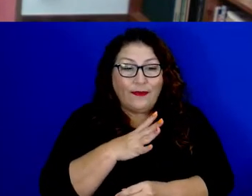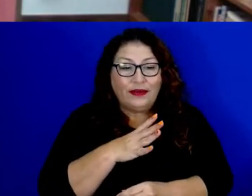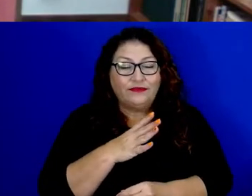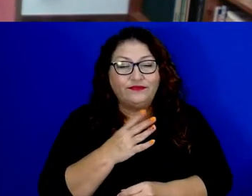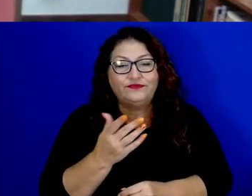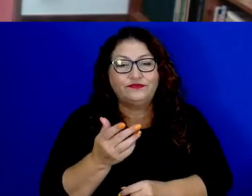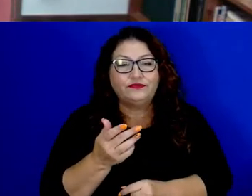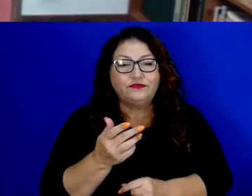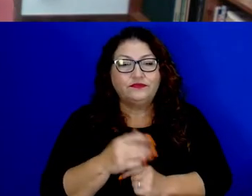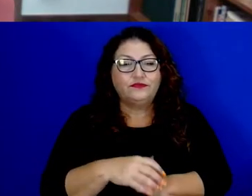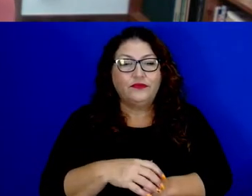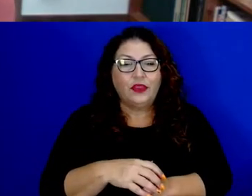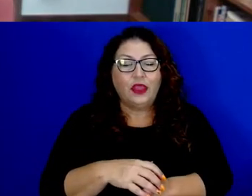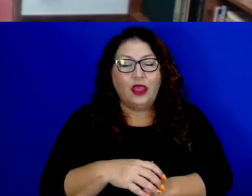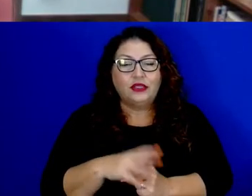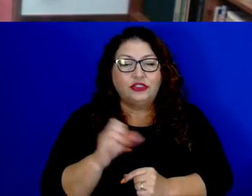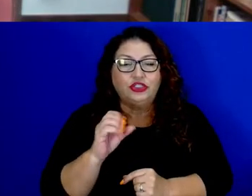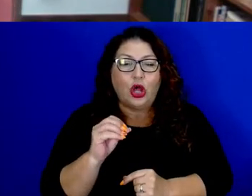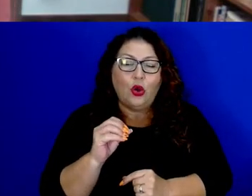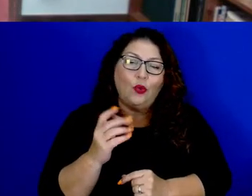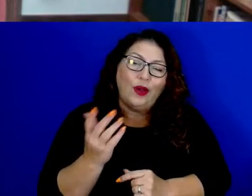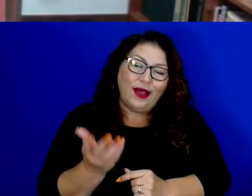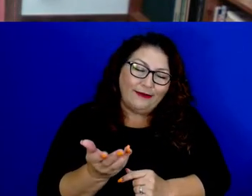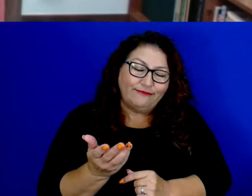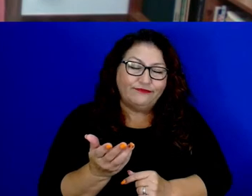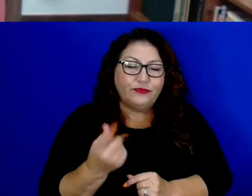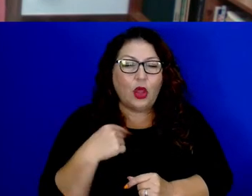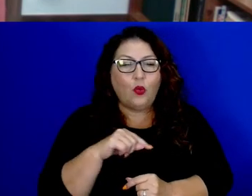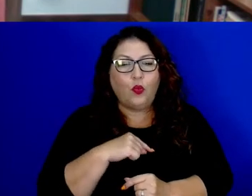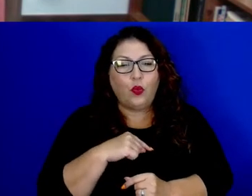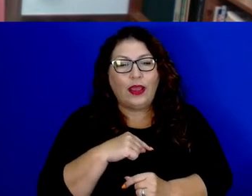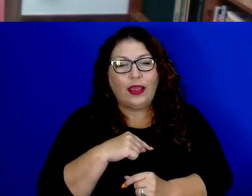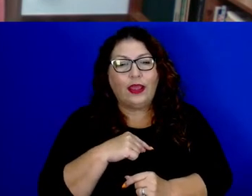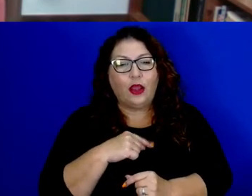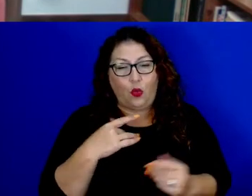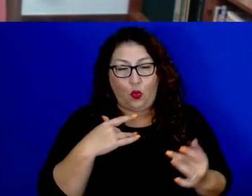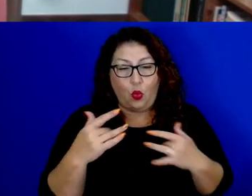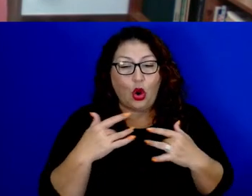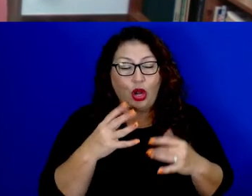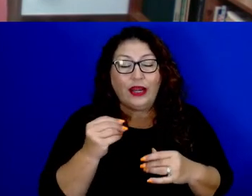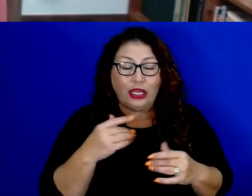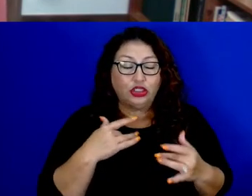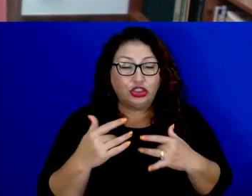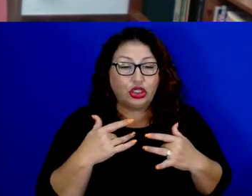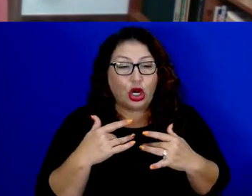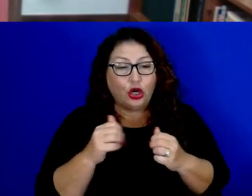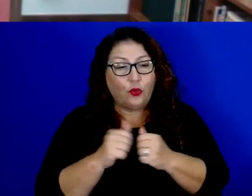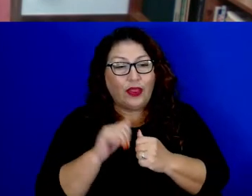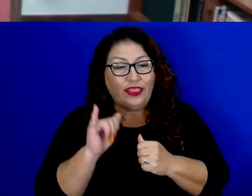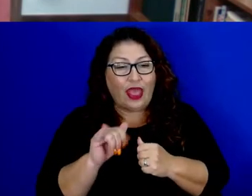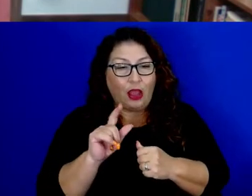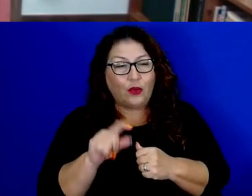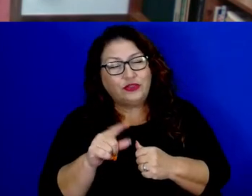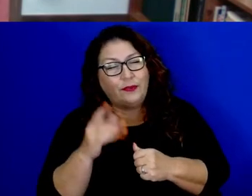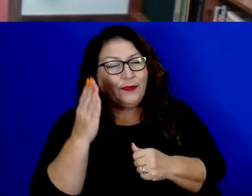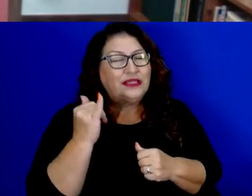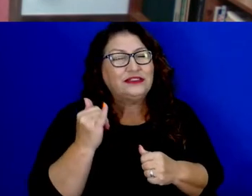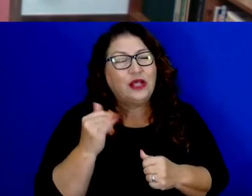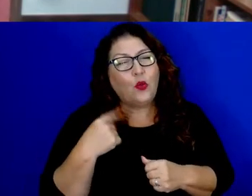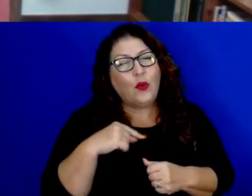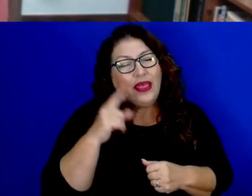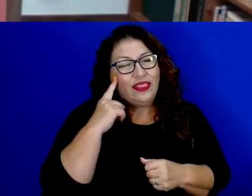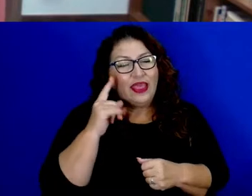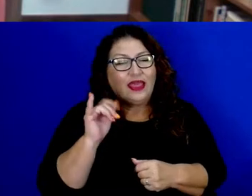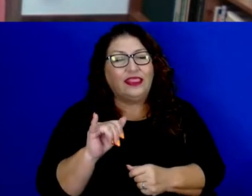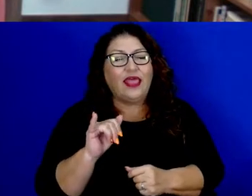So we are worried and we are concerned with this question because we think that it not